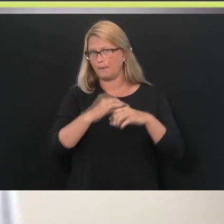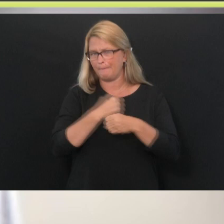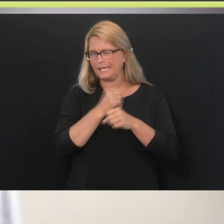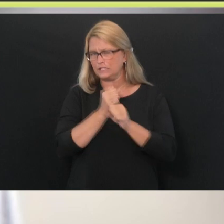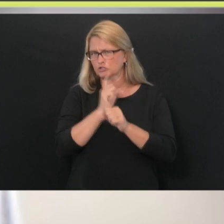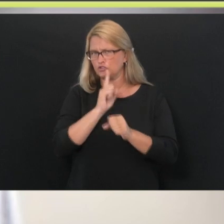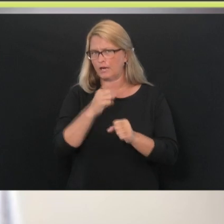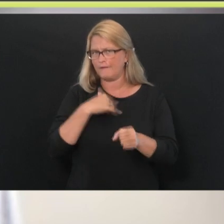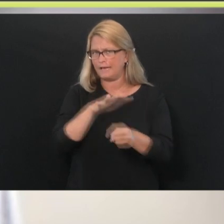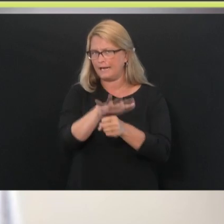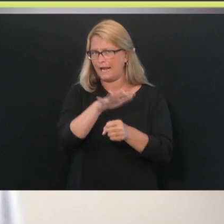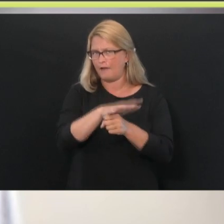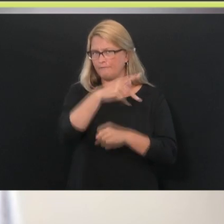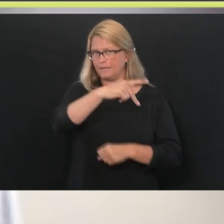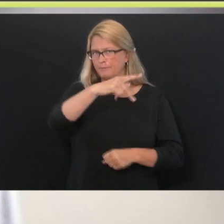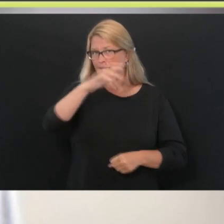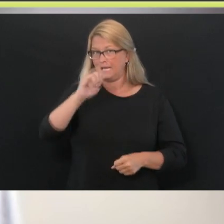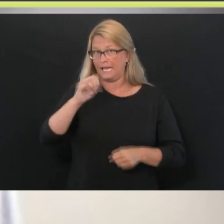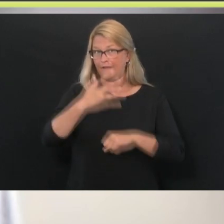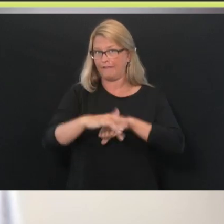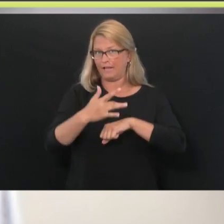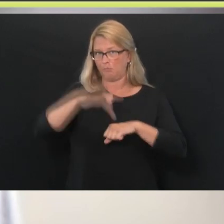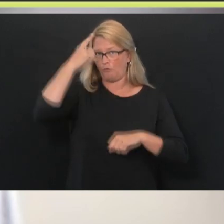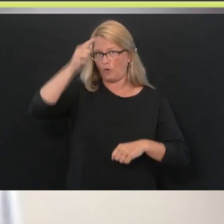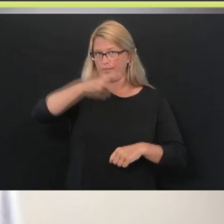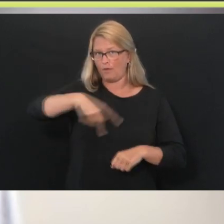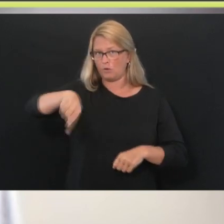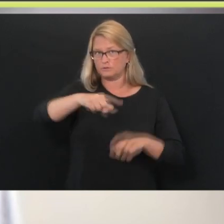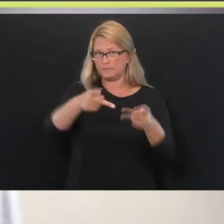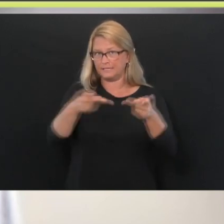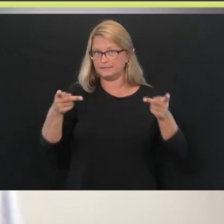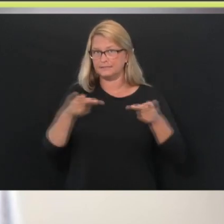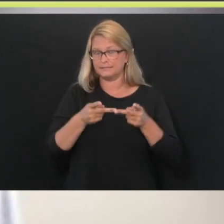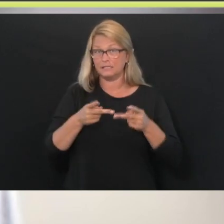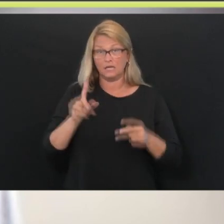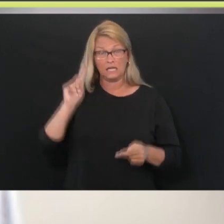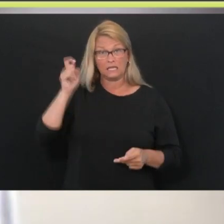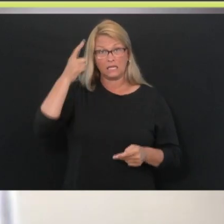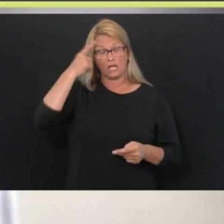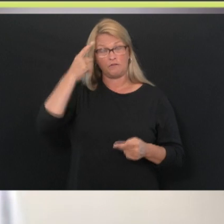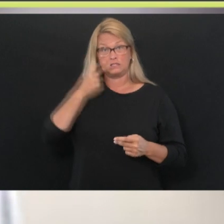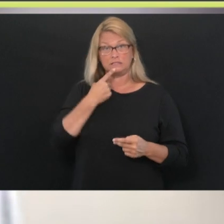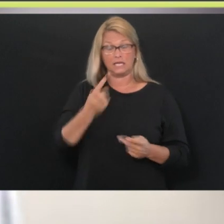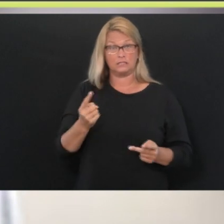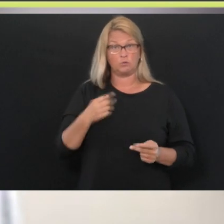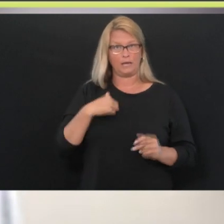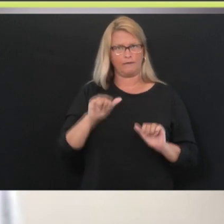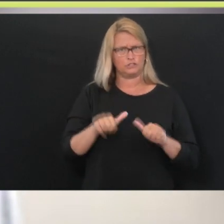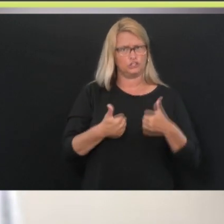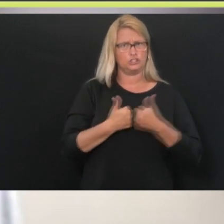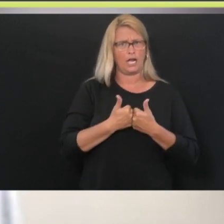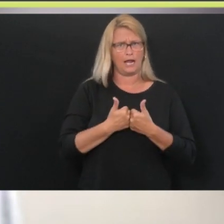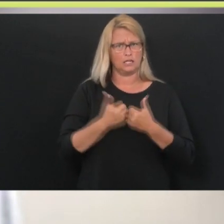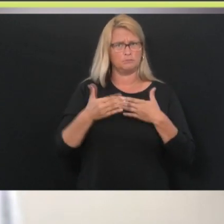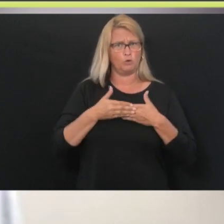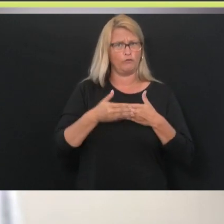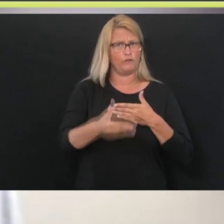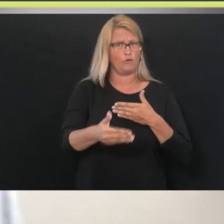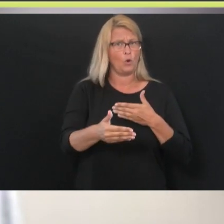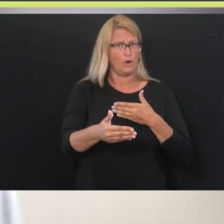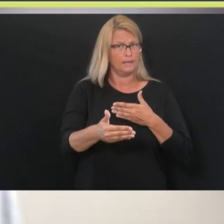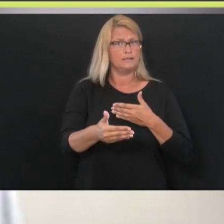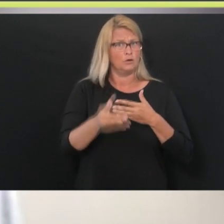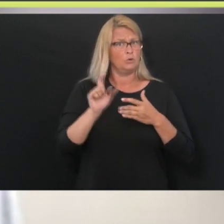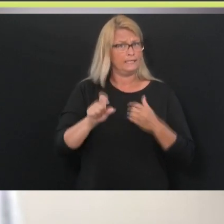the appropriate amount of PPE available. As the governor pointed out, we have significant challenges moving forward that we need